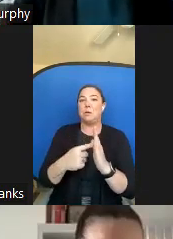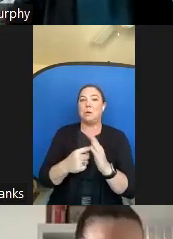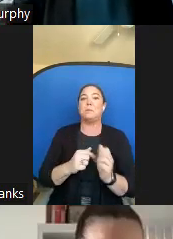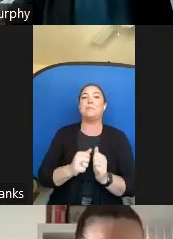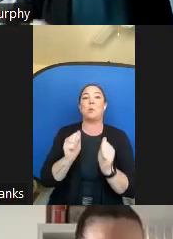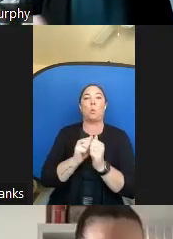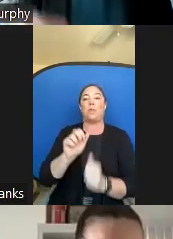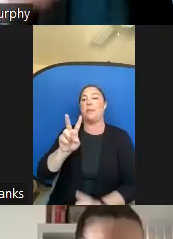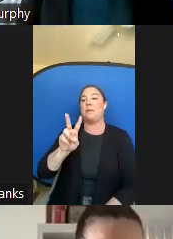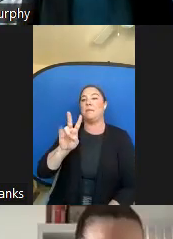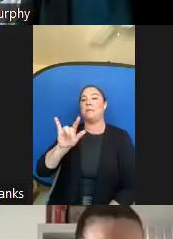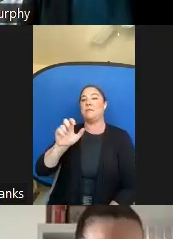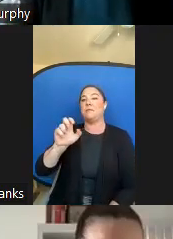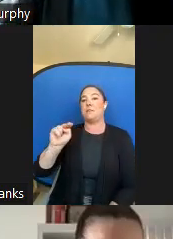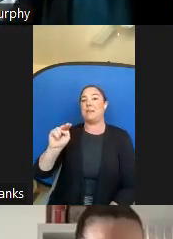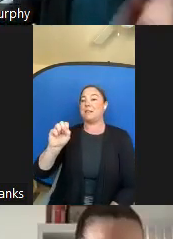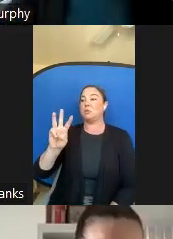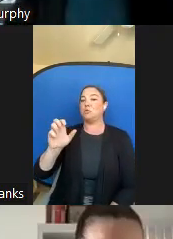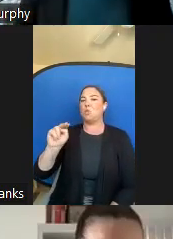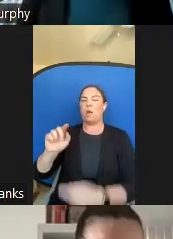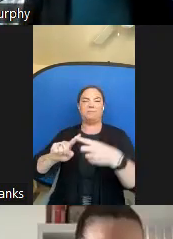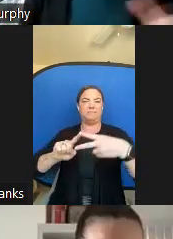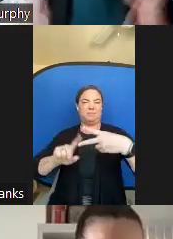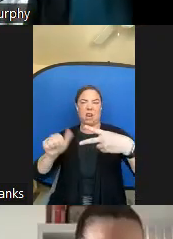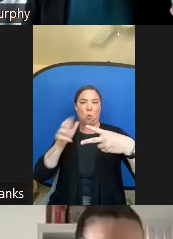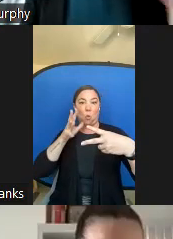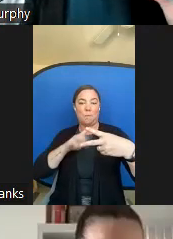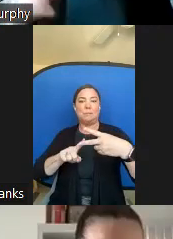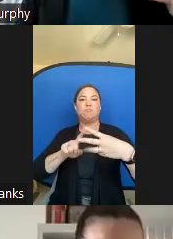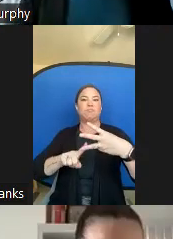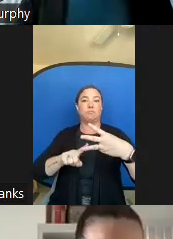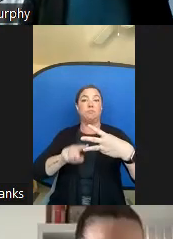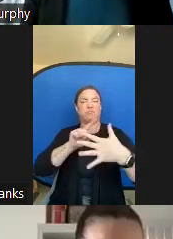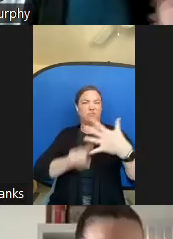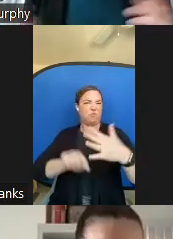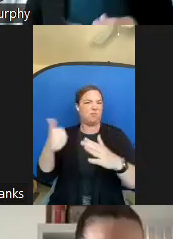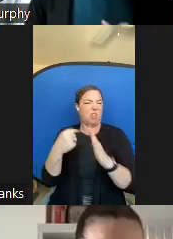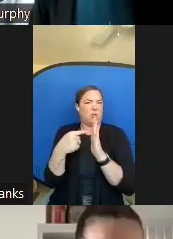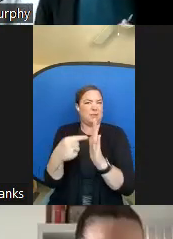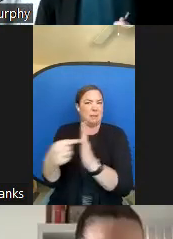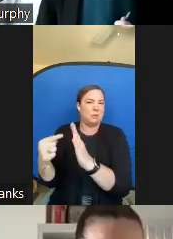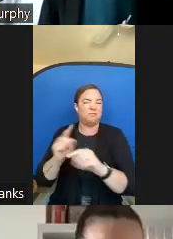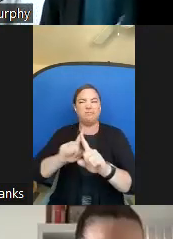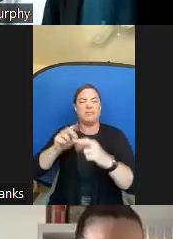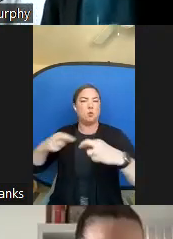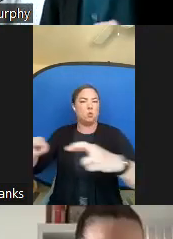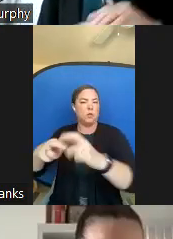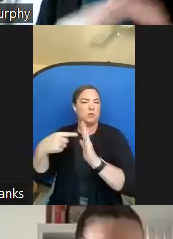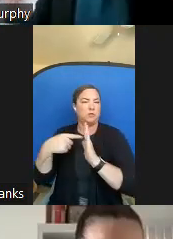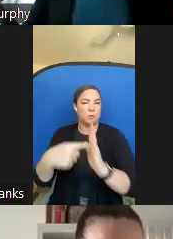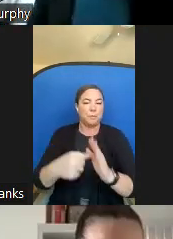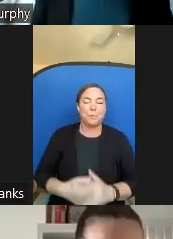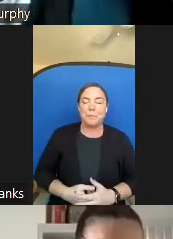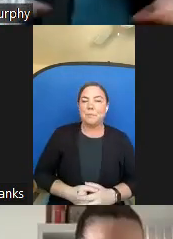and Nina Cuomo di Caprio, as well as one by Eleni Hisaki, but there are others for different regions as well.